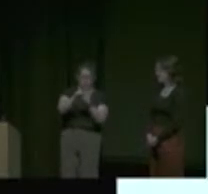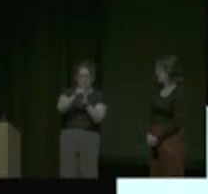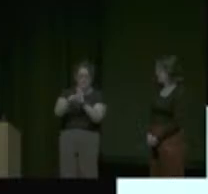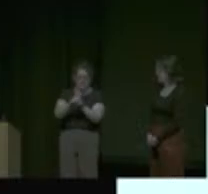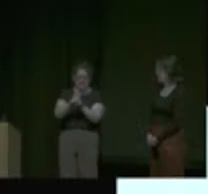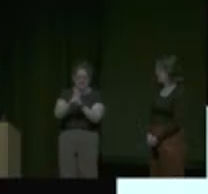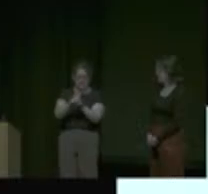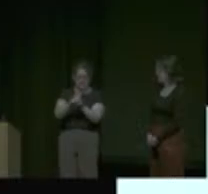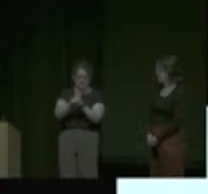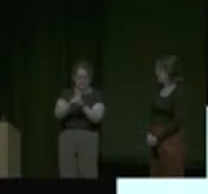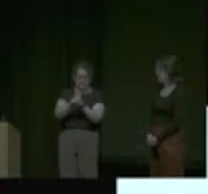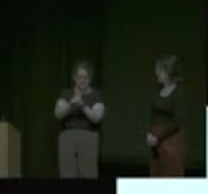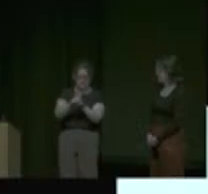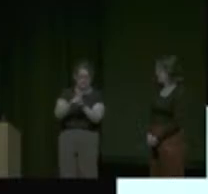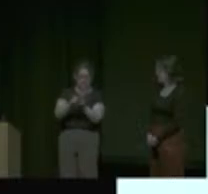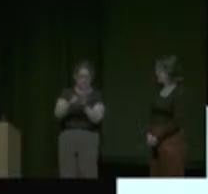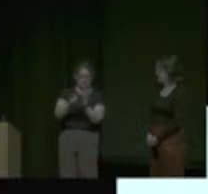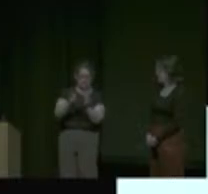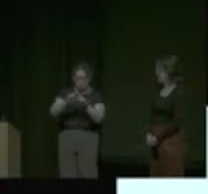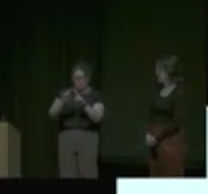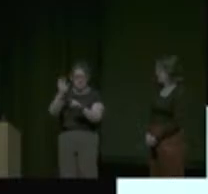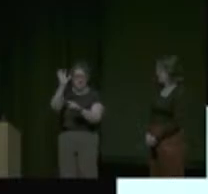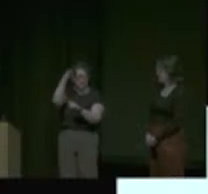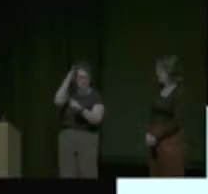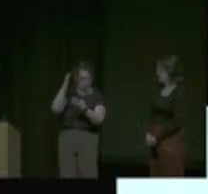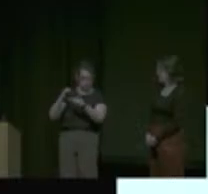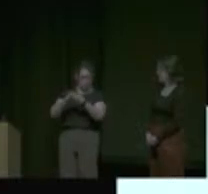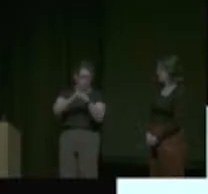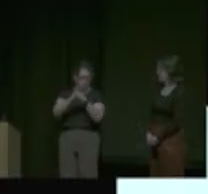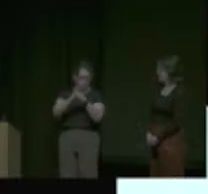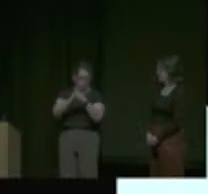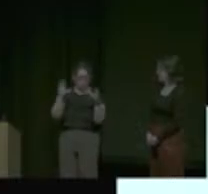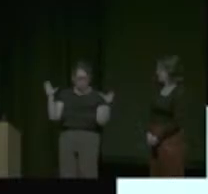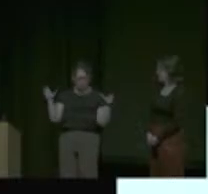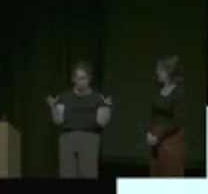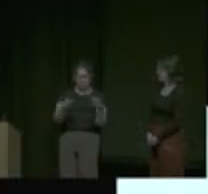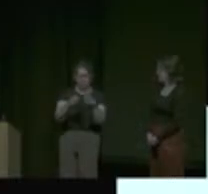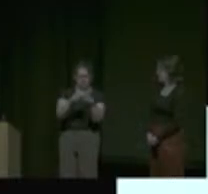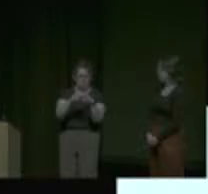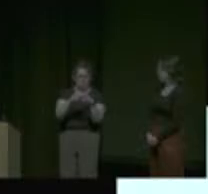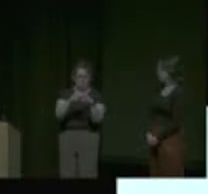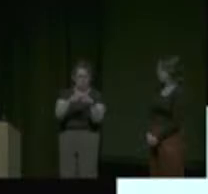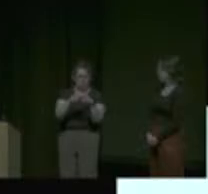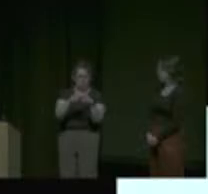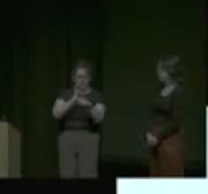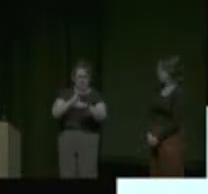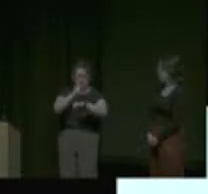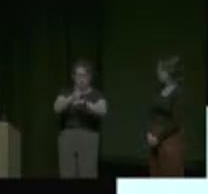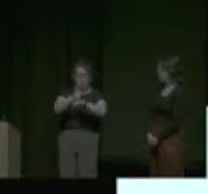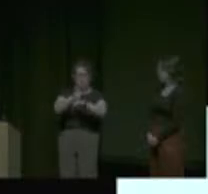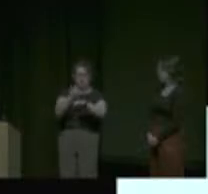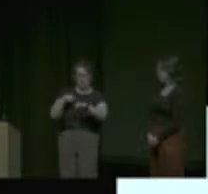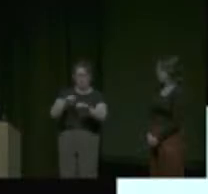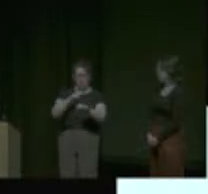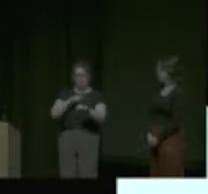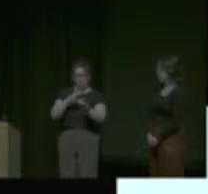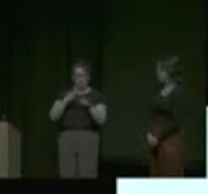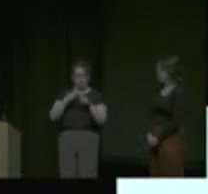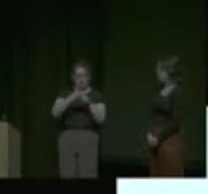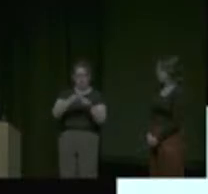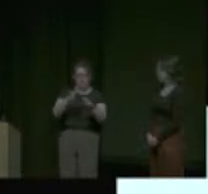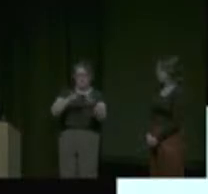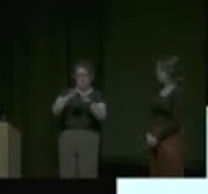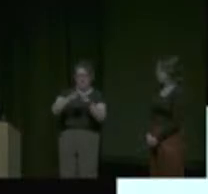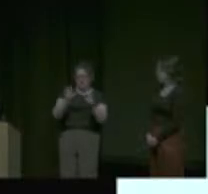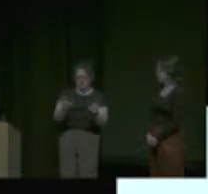United States Environmental Protection Agency, other federal partners come together and they create these, what we refer to as management actions,